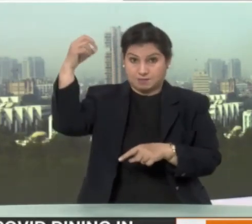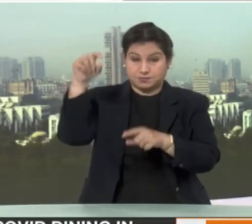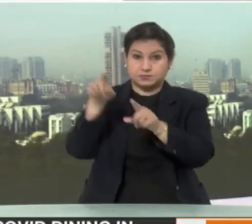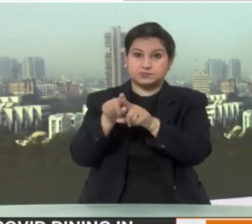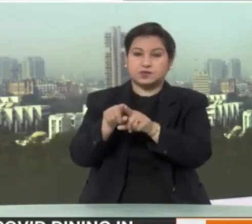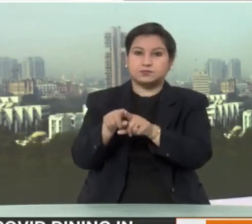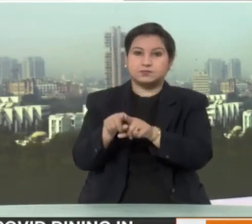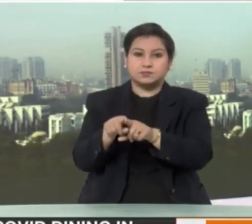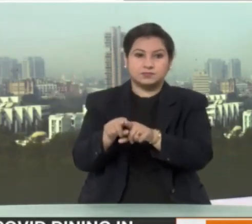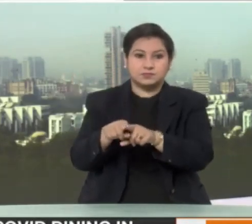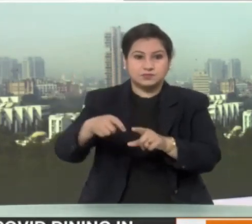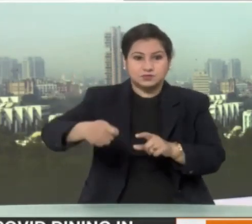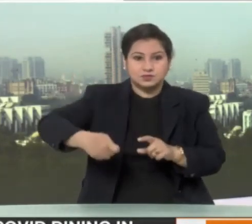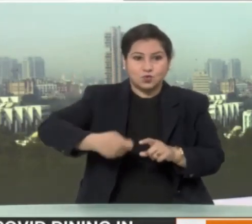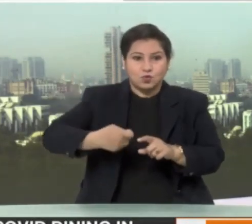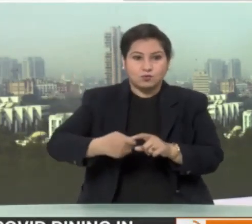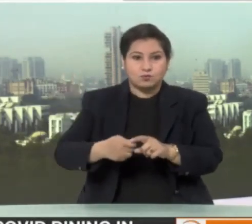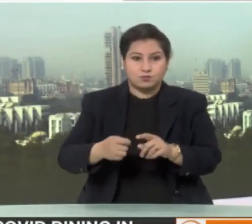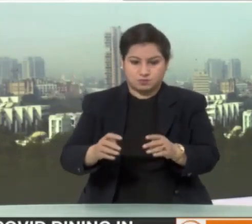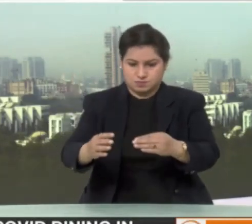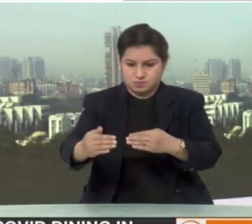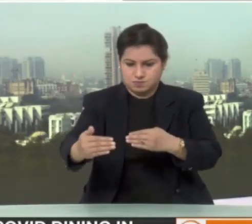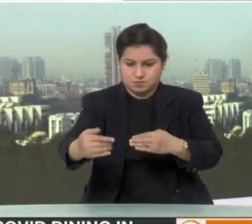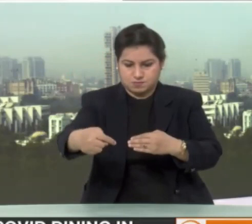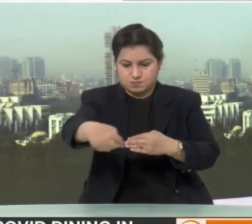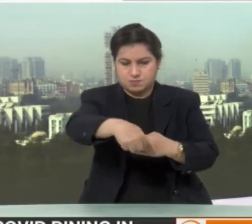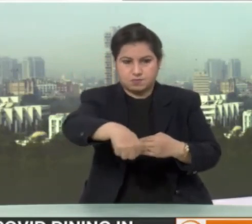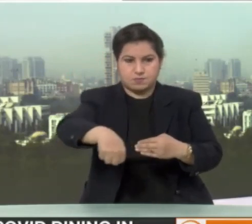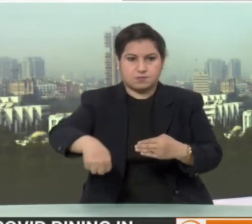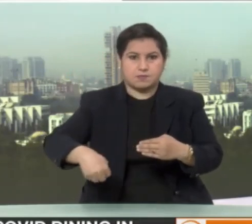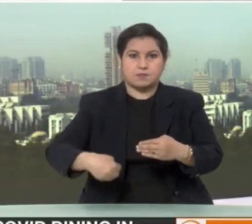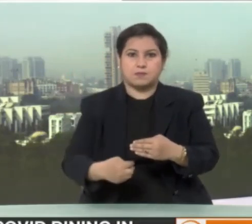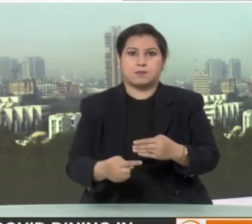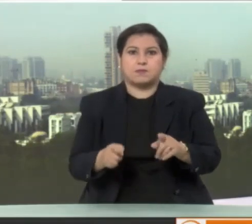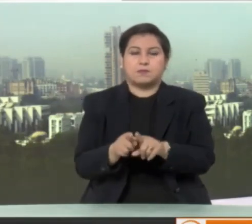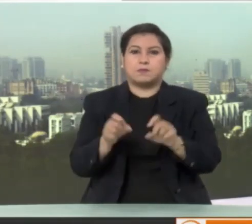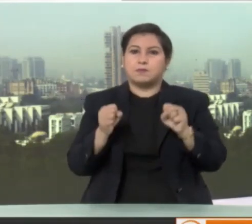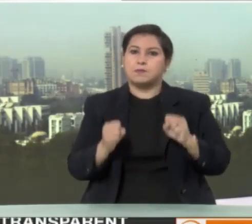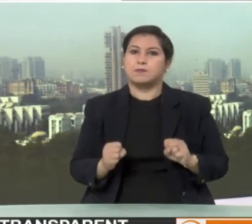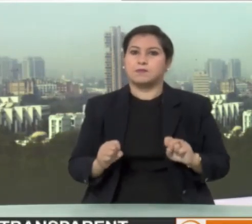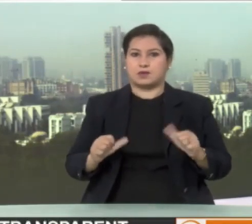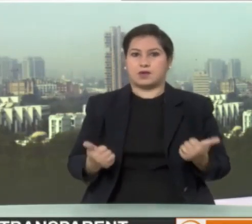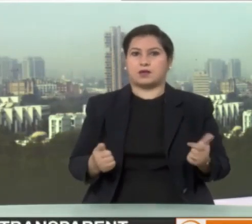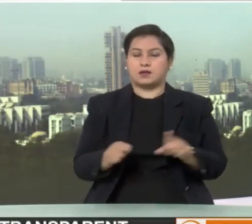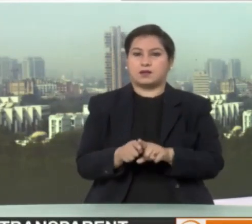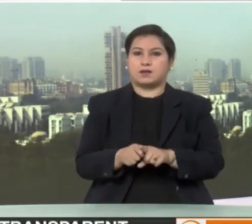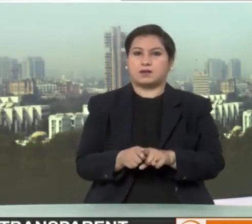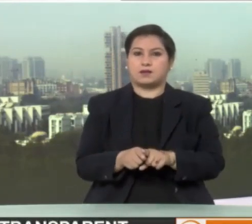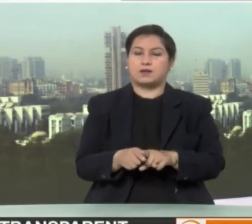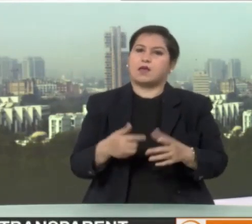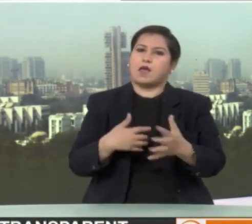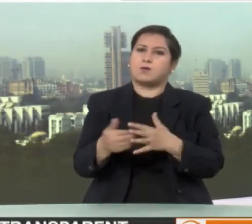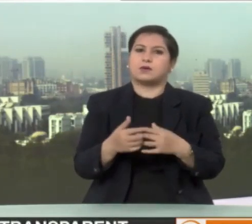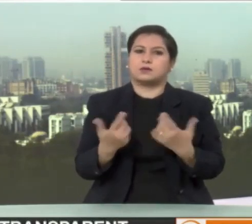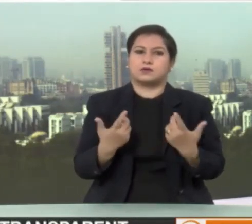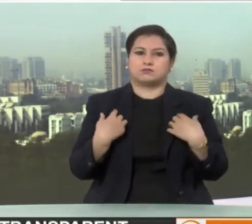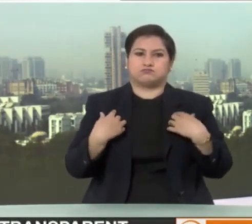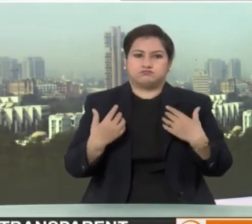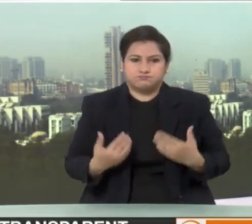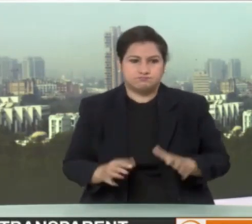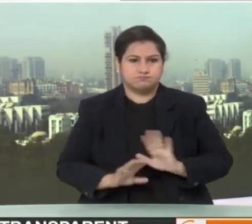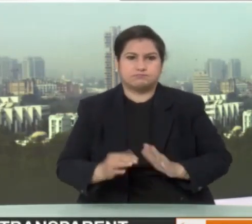a scoop cut out of the back so that a diner can sit down and get picked up without having to bend